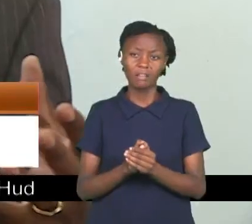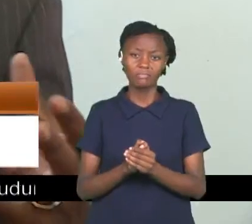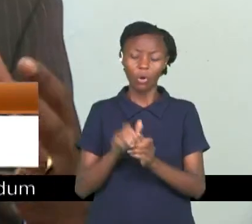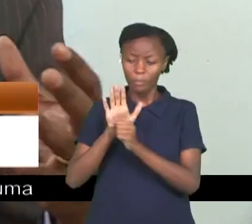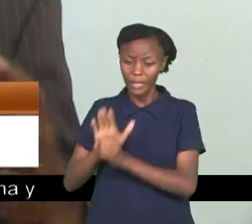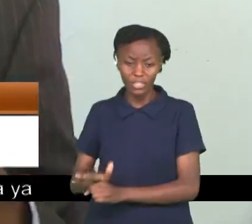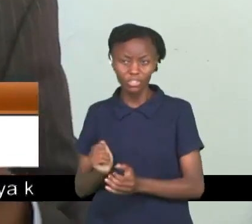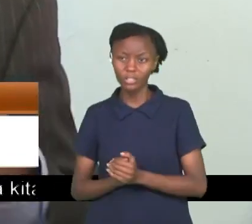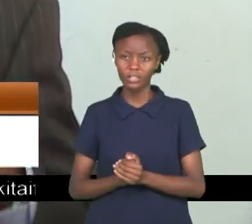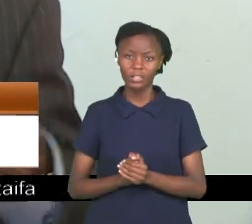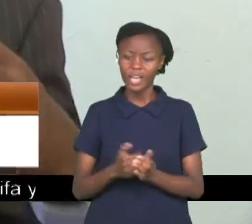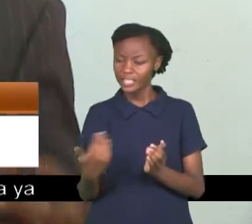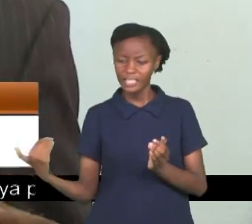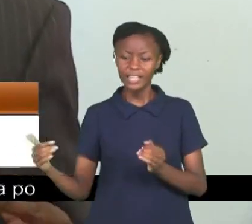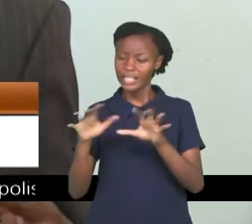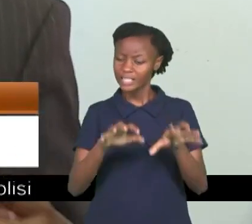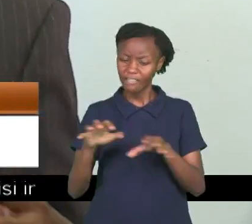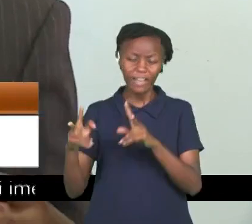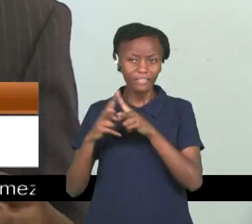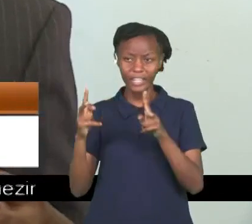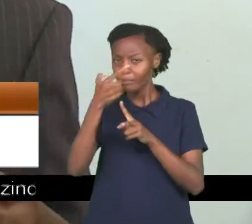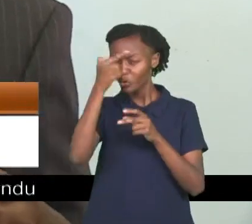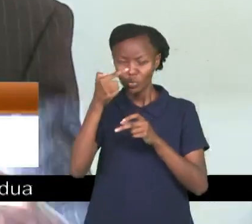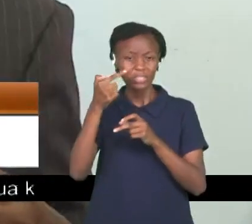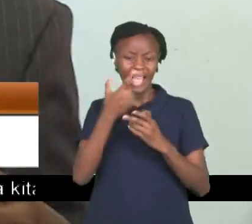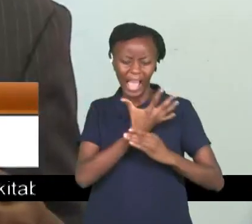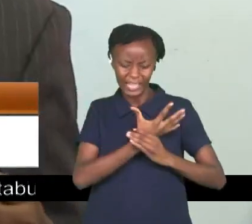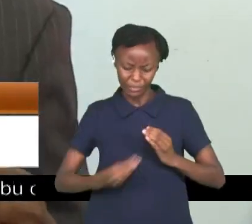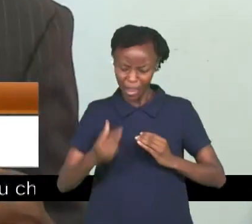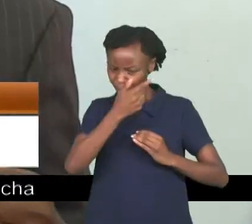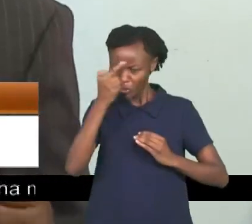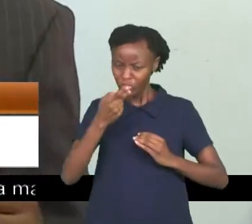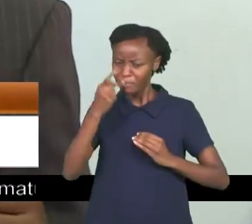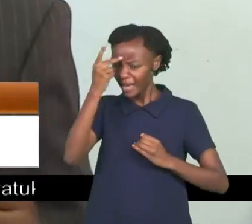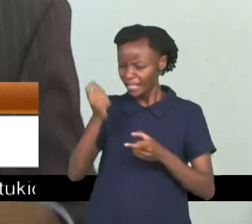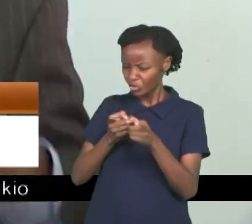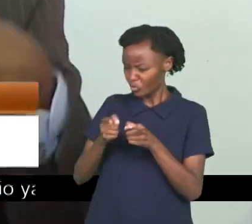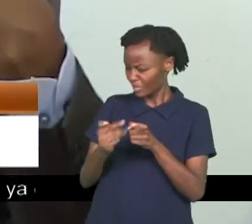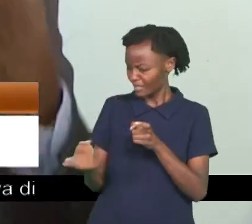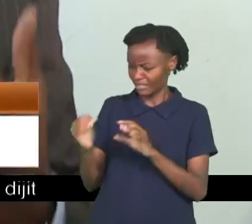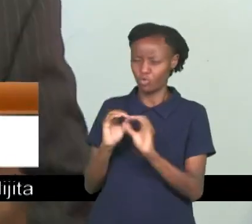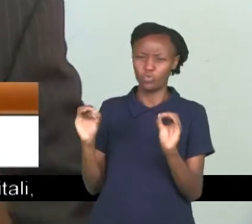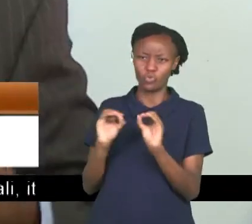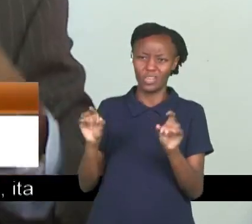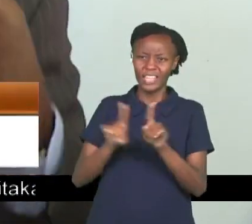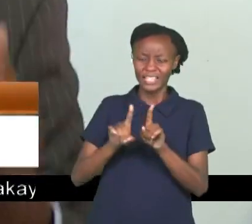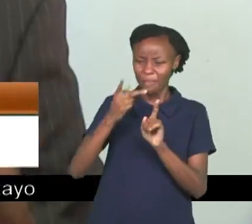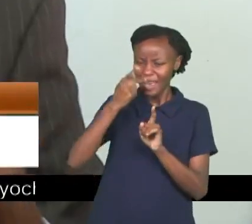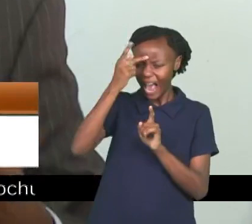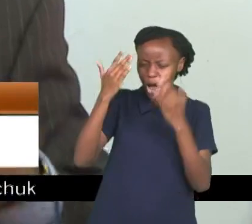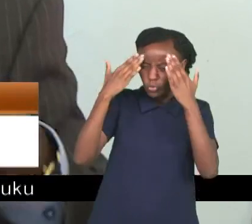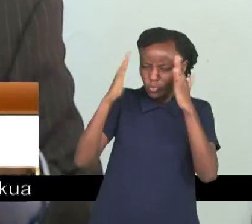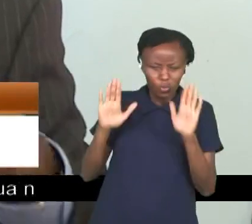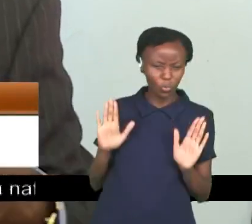that. And a lot of kids suffer even depression because they are not monitored. Their parents are not aware. And we have no capacity even to